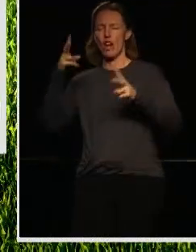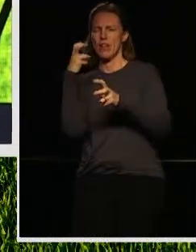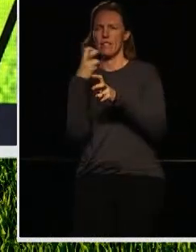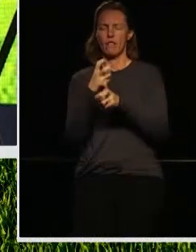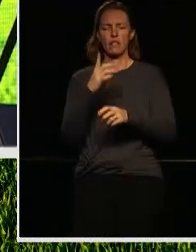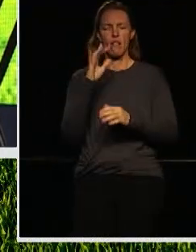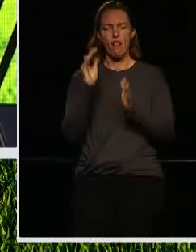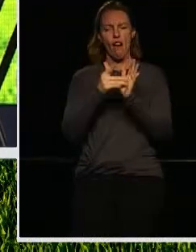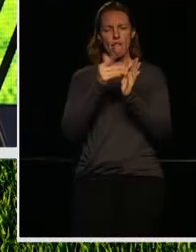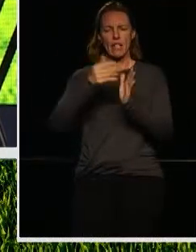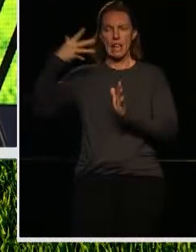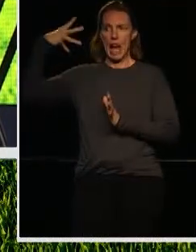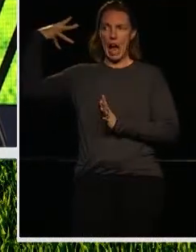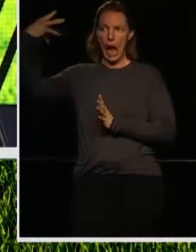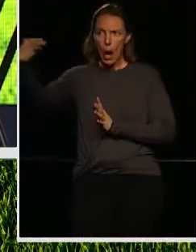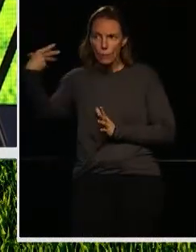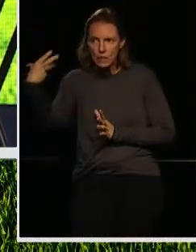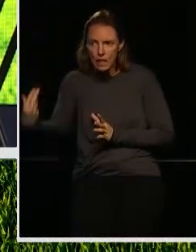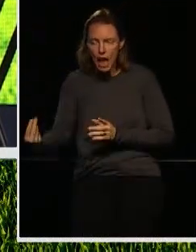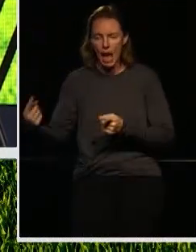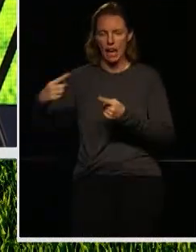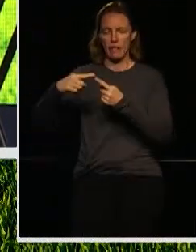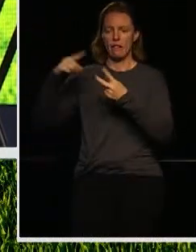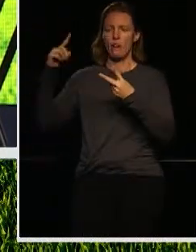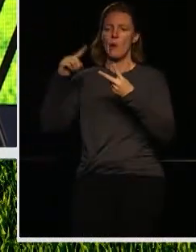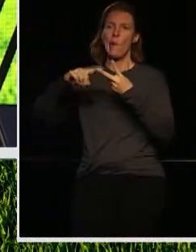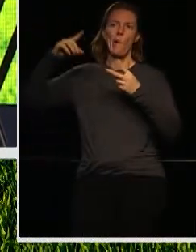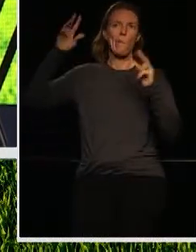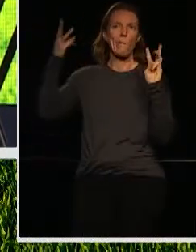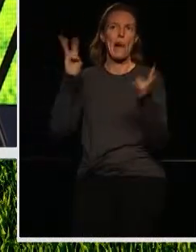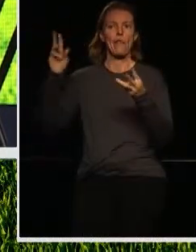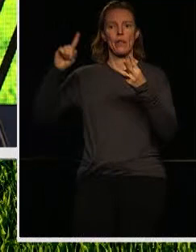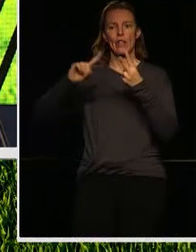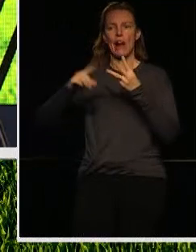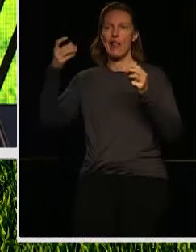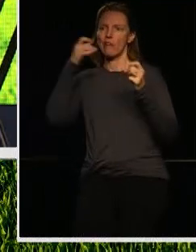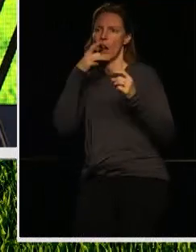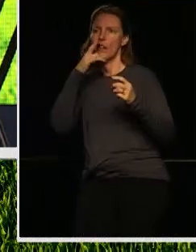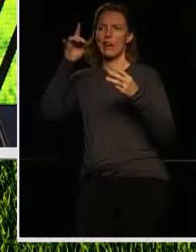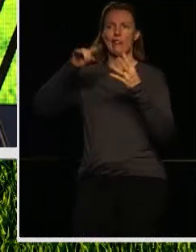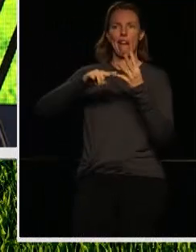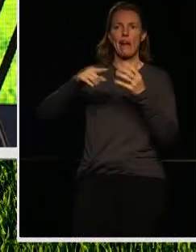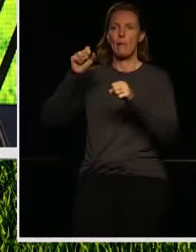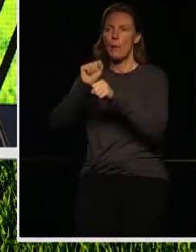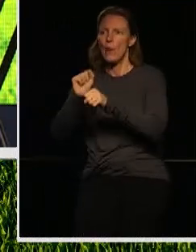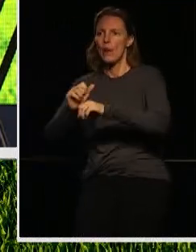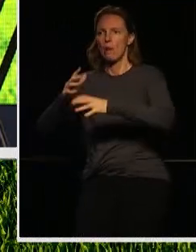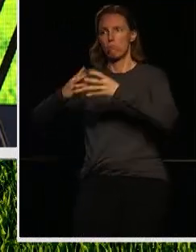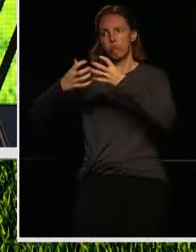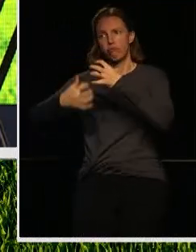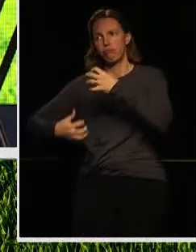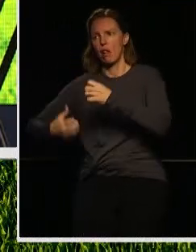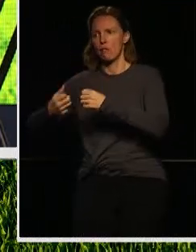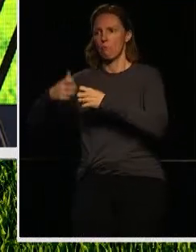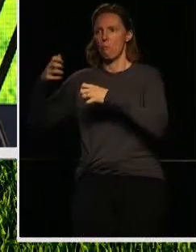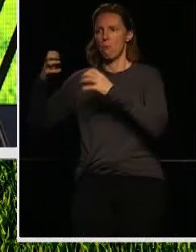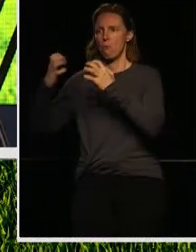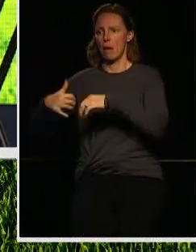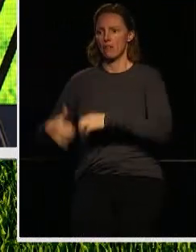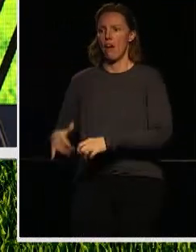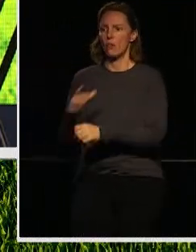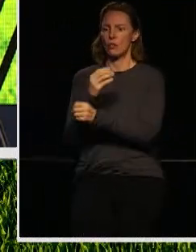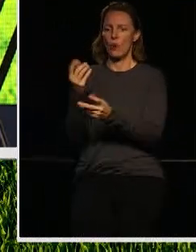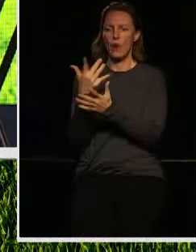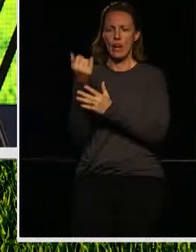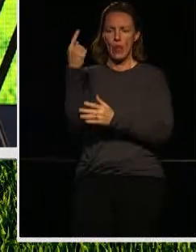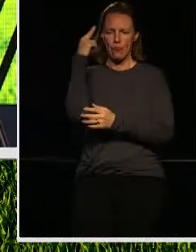it's outdoor, you're dealing with weather and lighting and wear and tear. And so it takes way longer than you